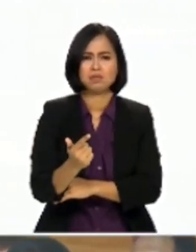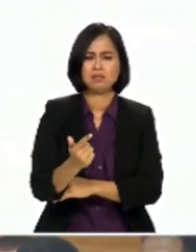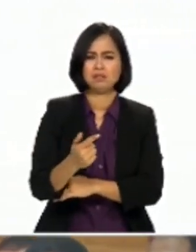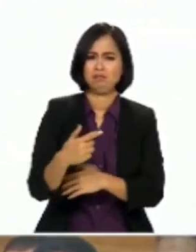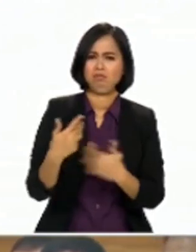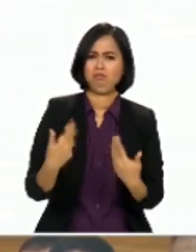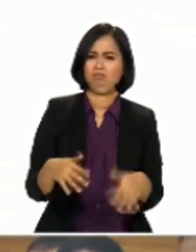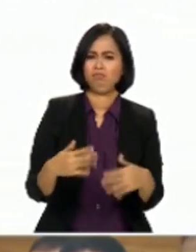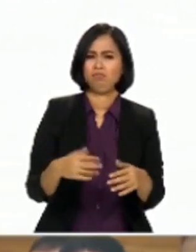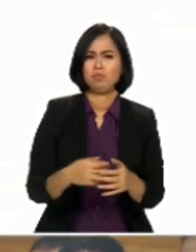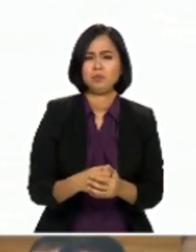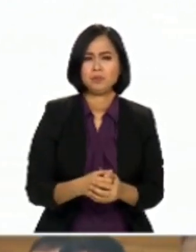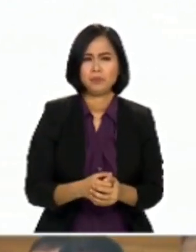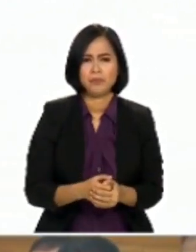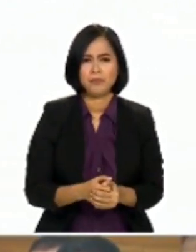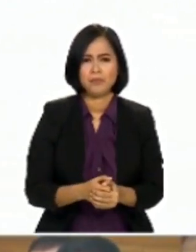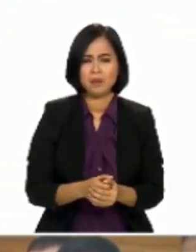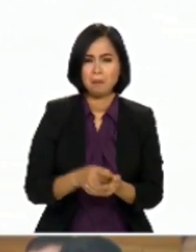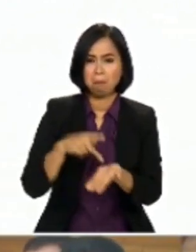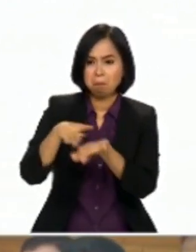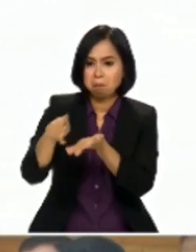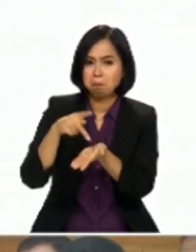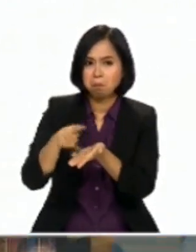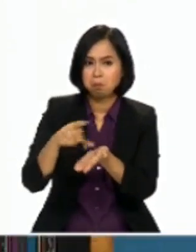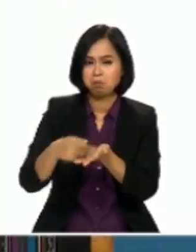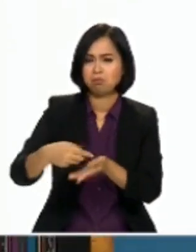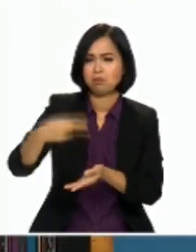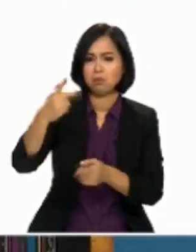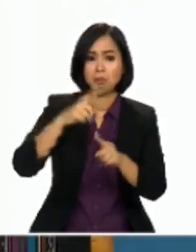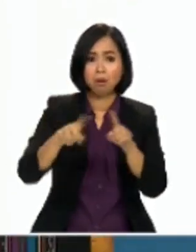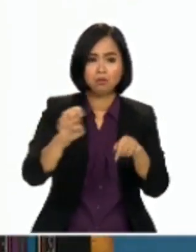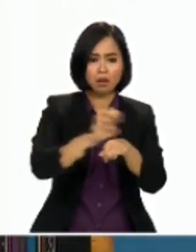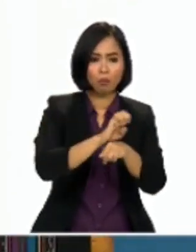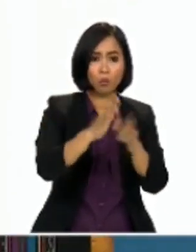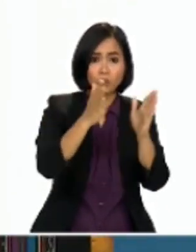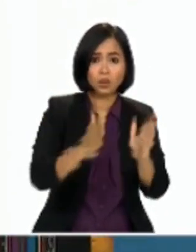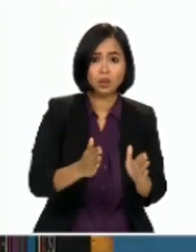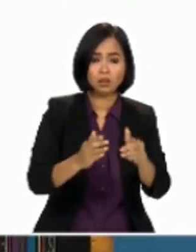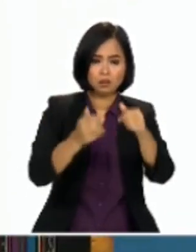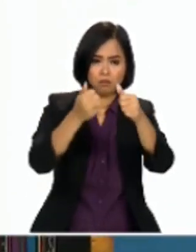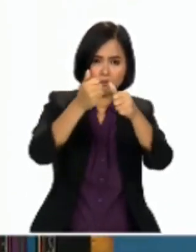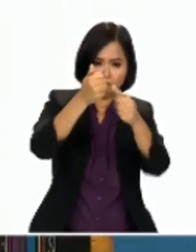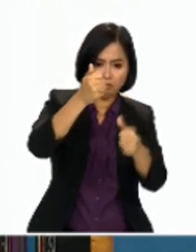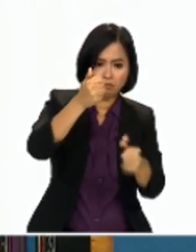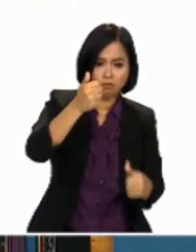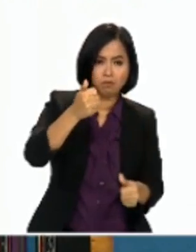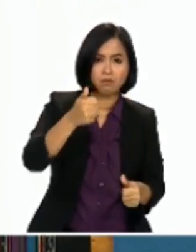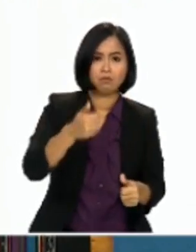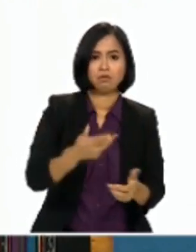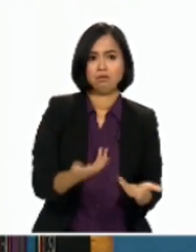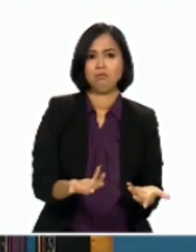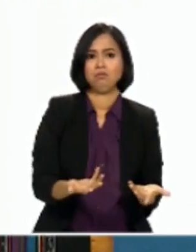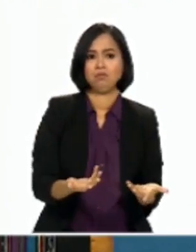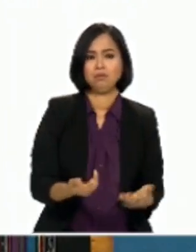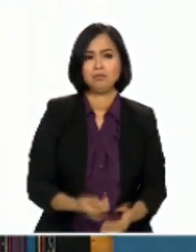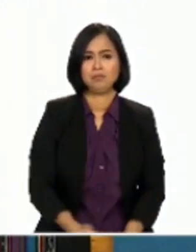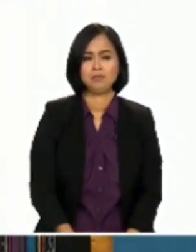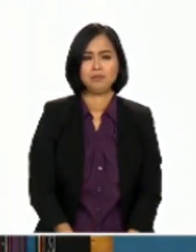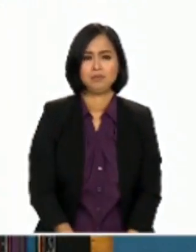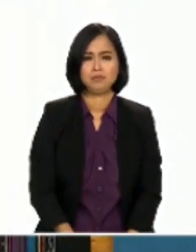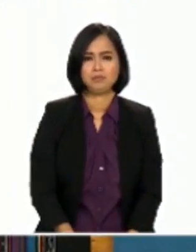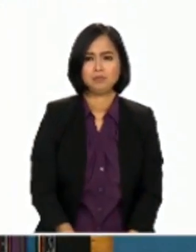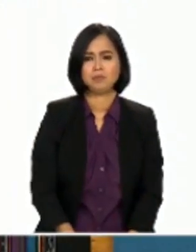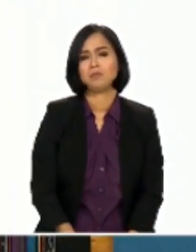being paid for their executives and employees, have started to shape up. As